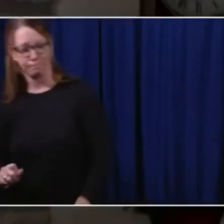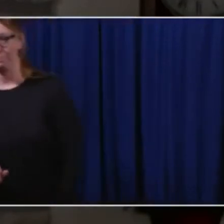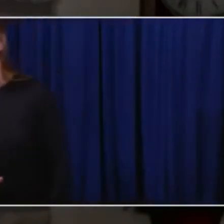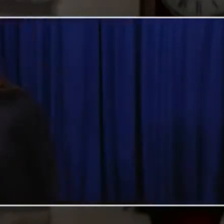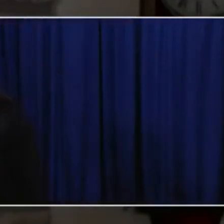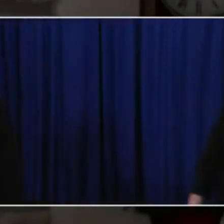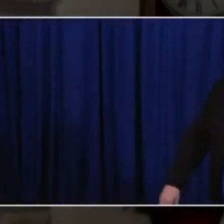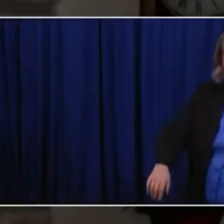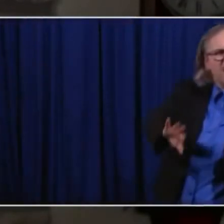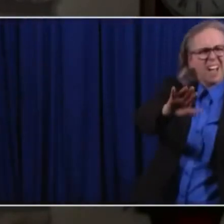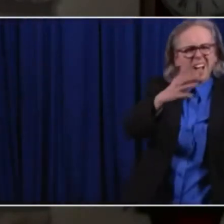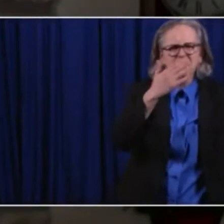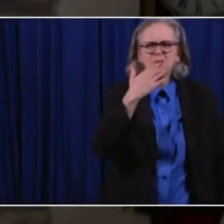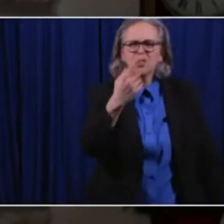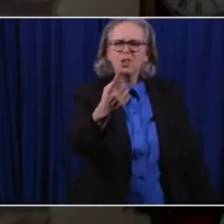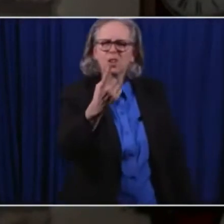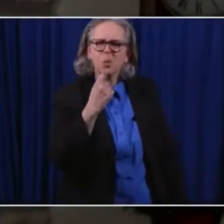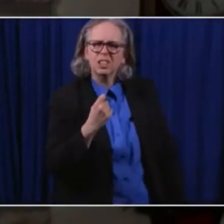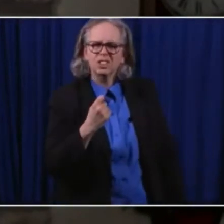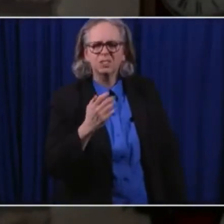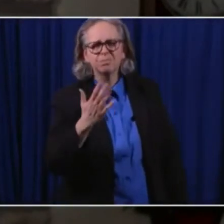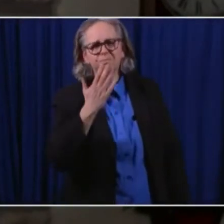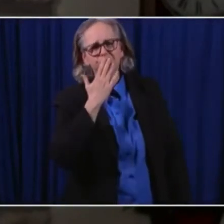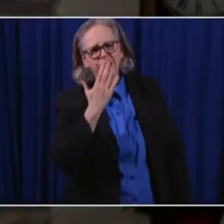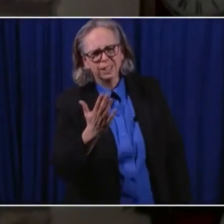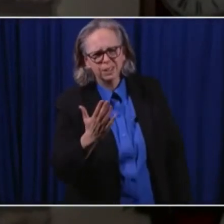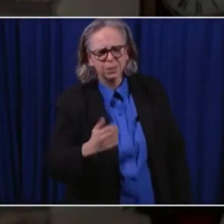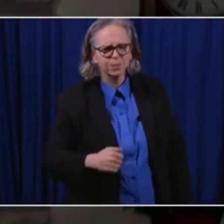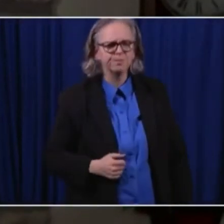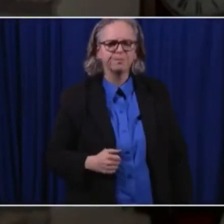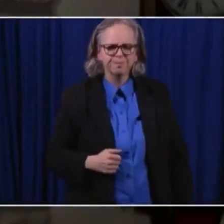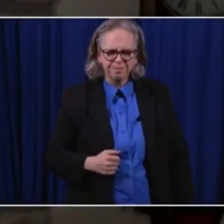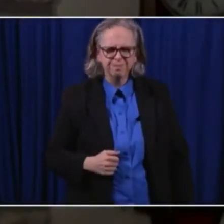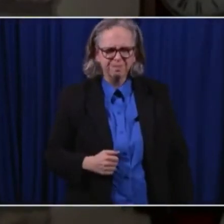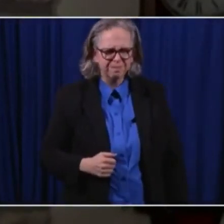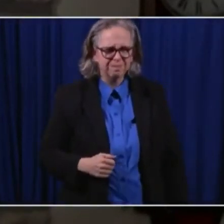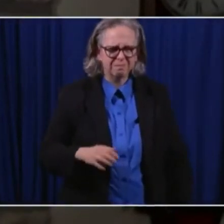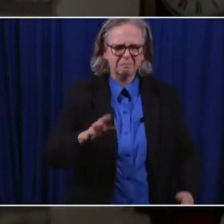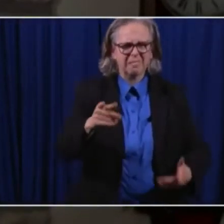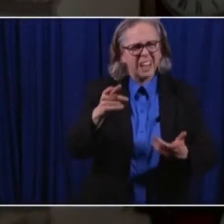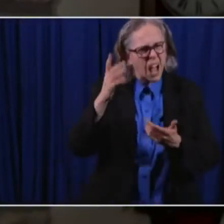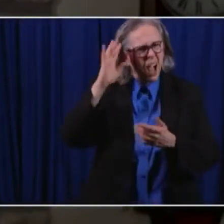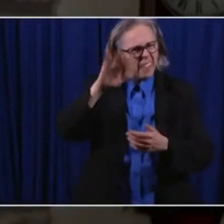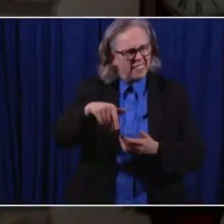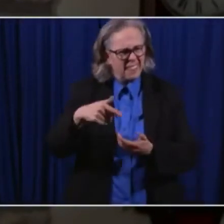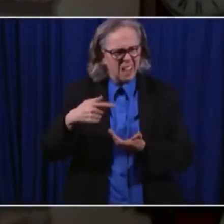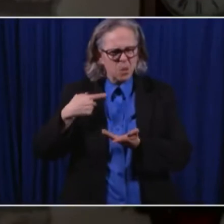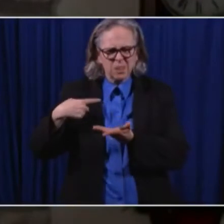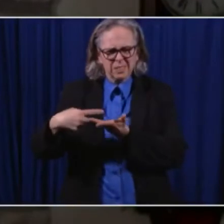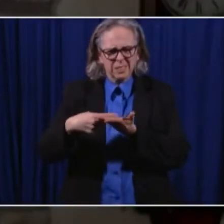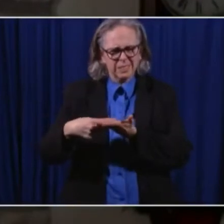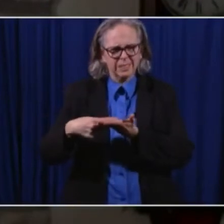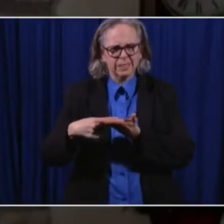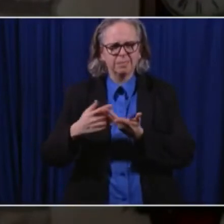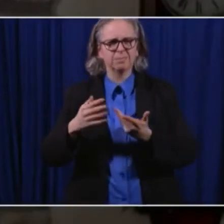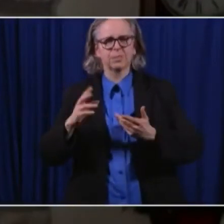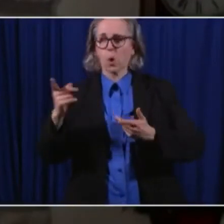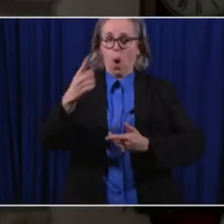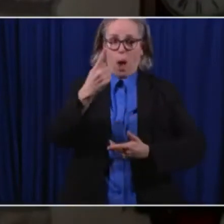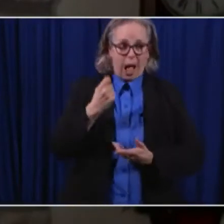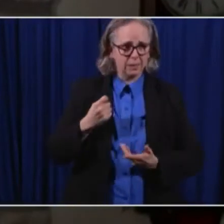very much. We've made it very clear, and I thank you for giving me a chance to make it clear again. Our orders are not